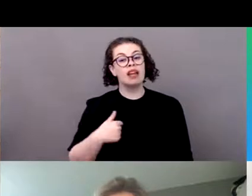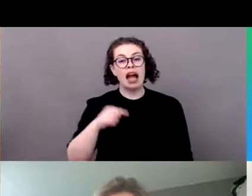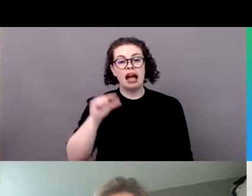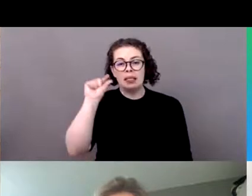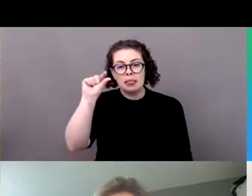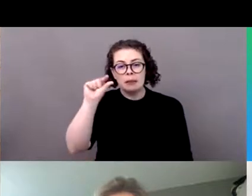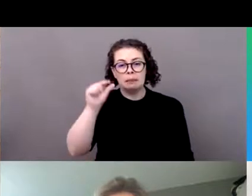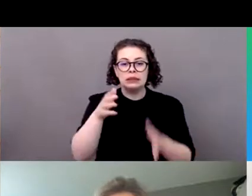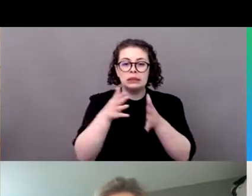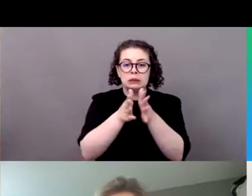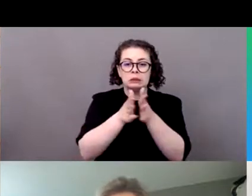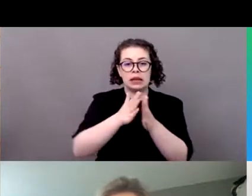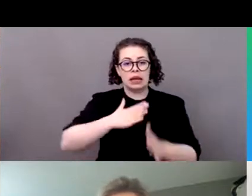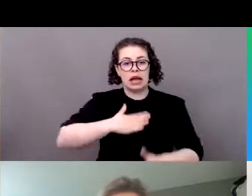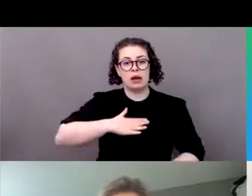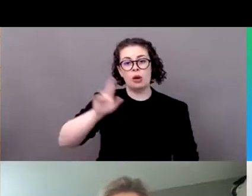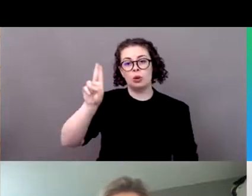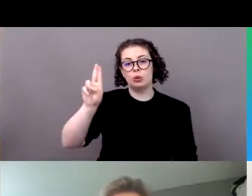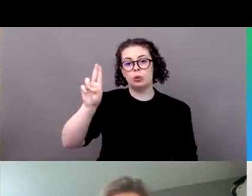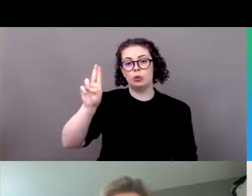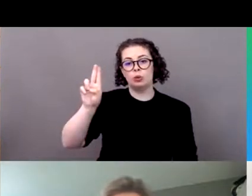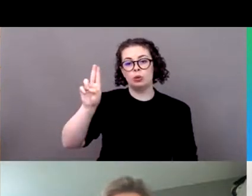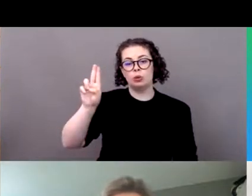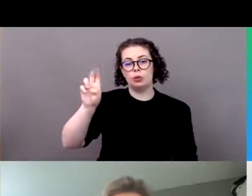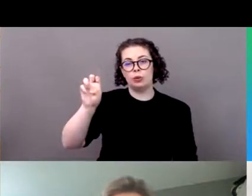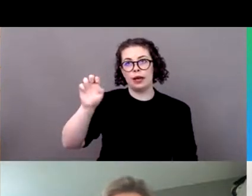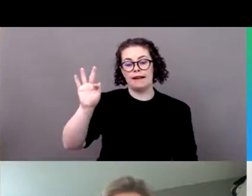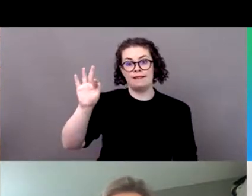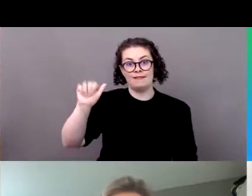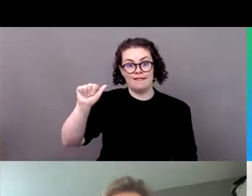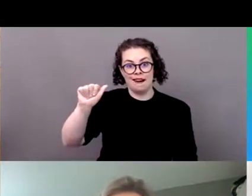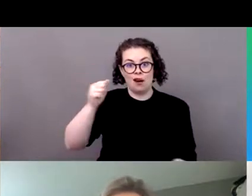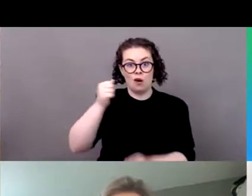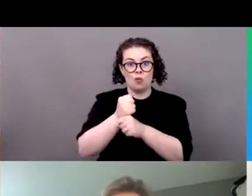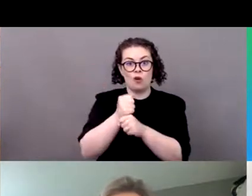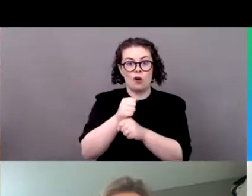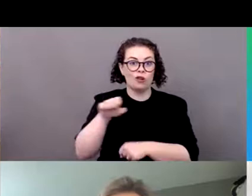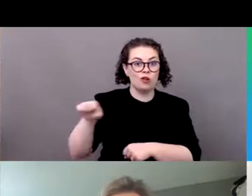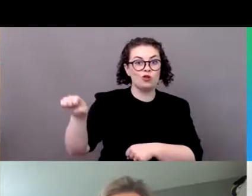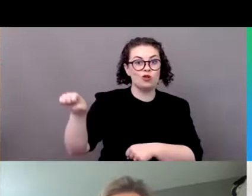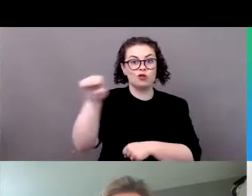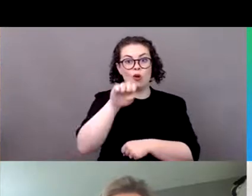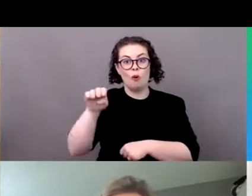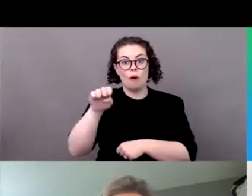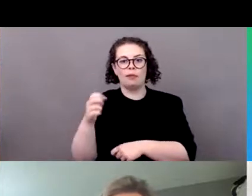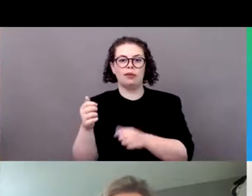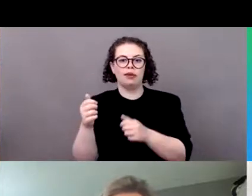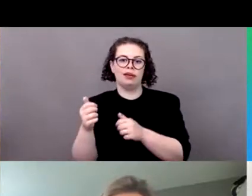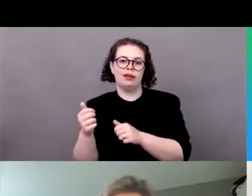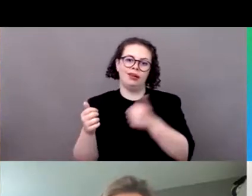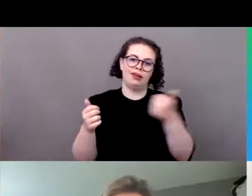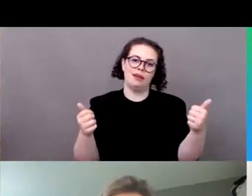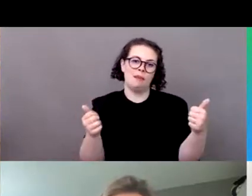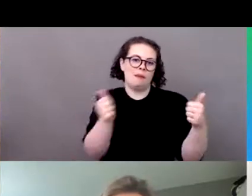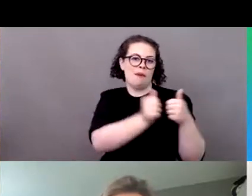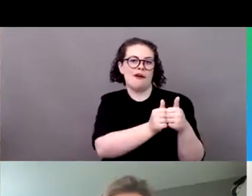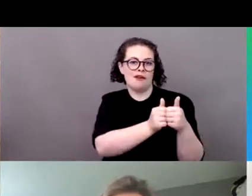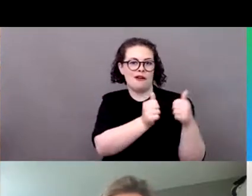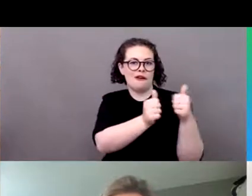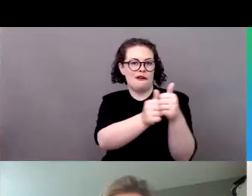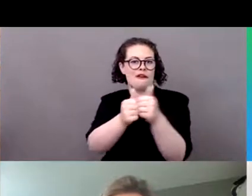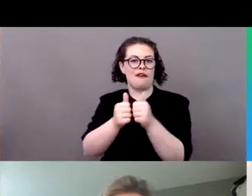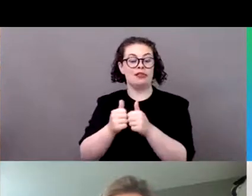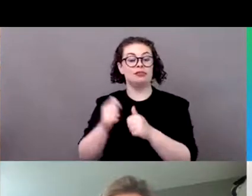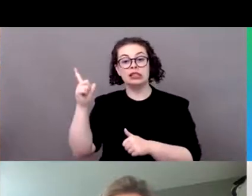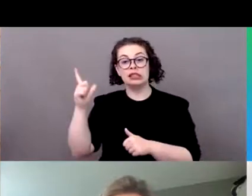efforts on European projects and partnership, and starting from the very beginning, which is in 2017, when at